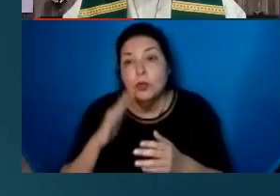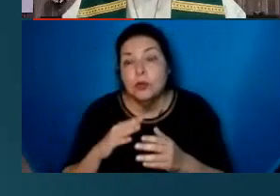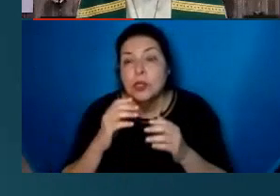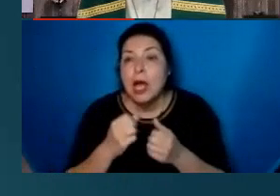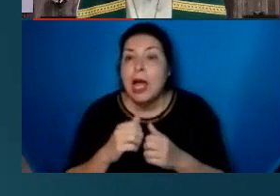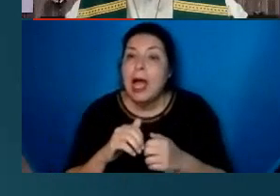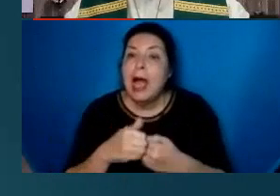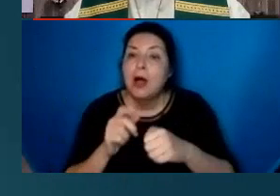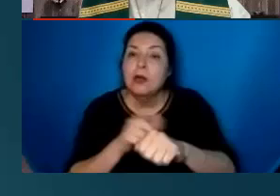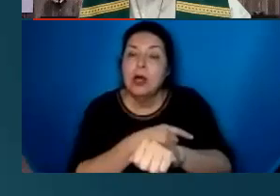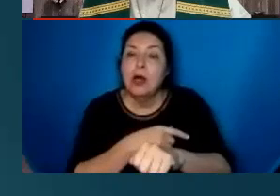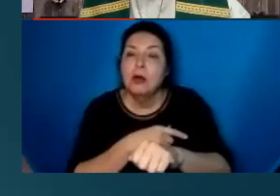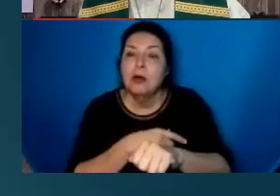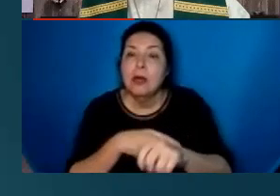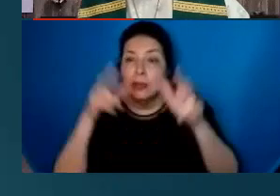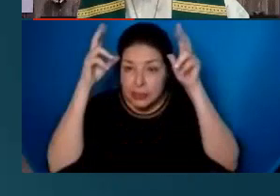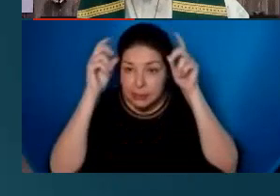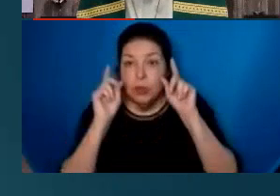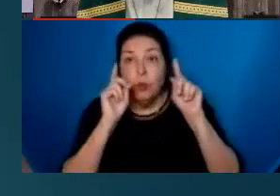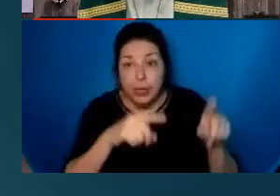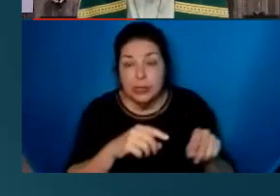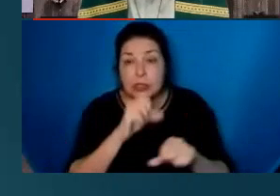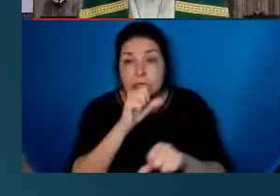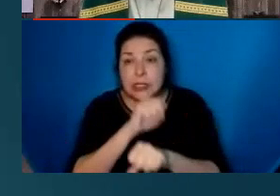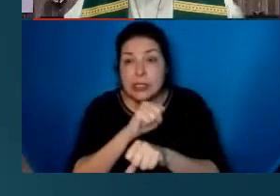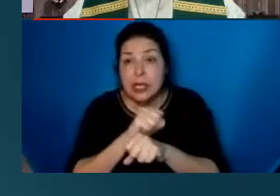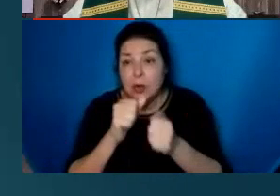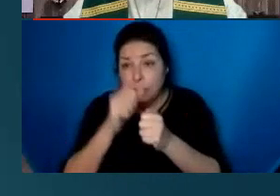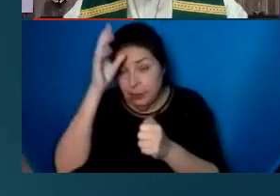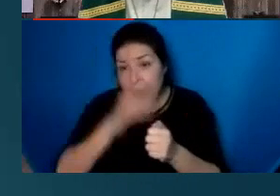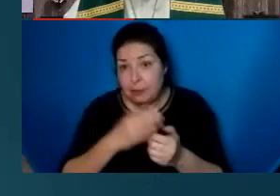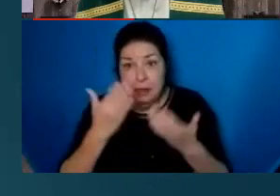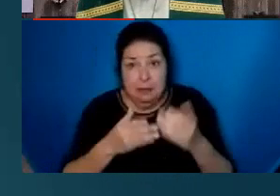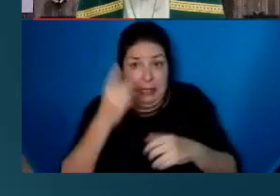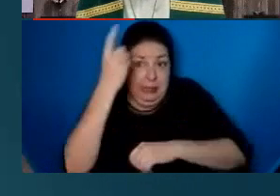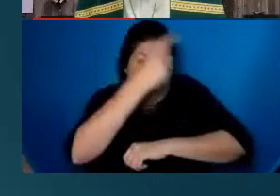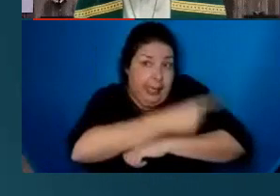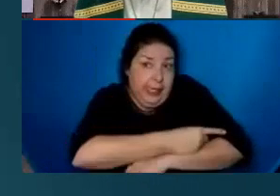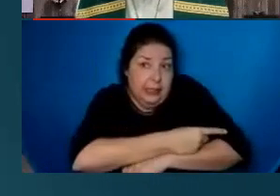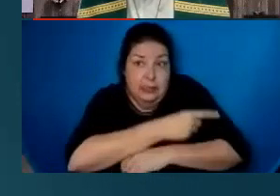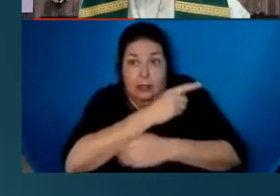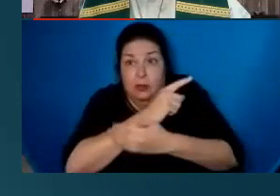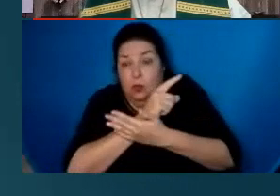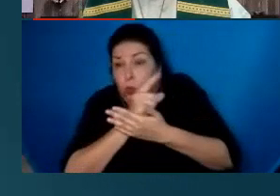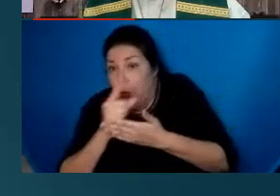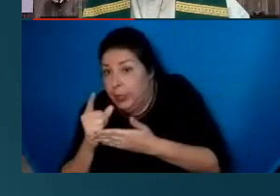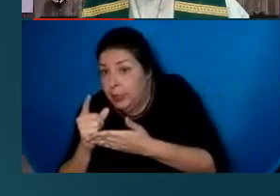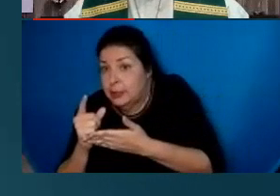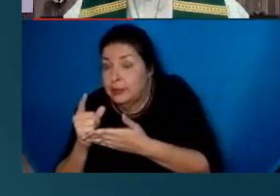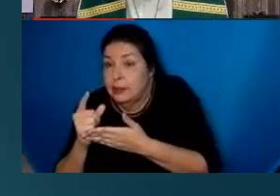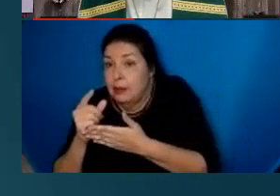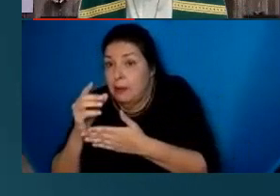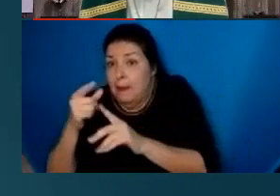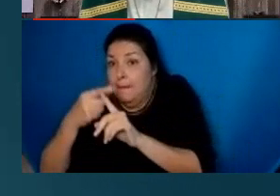the man who was possessed? It might have been days, weeks, months, or even